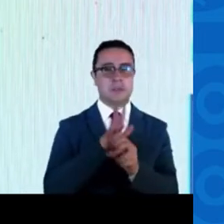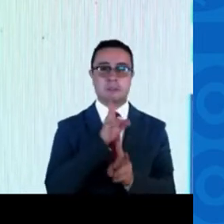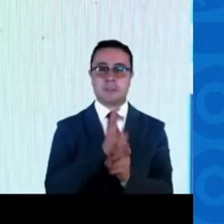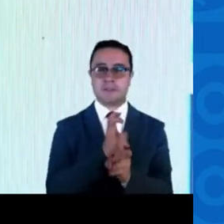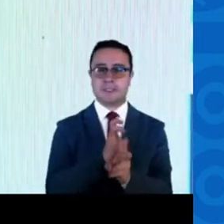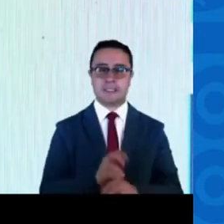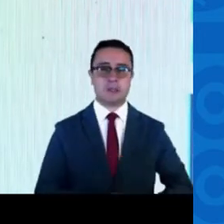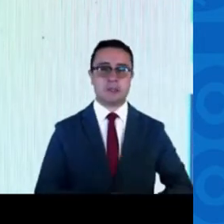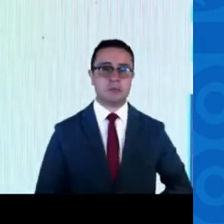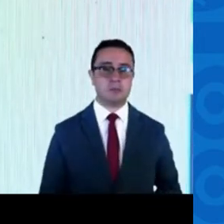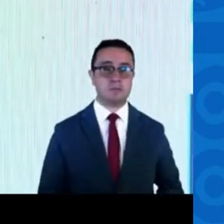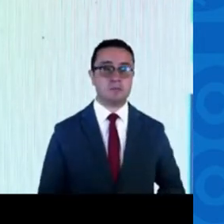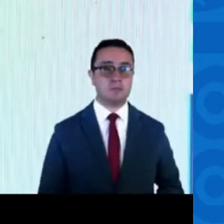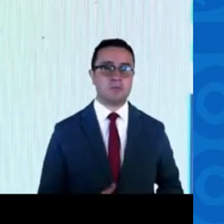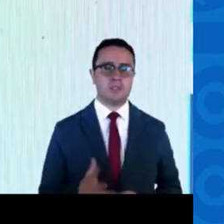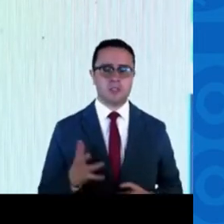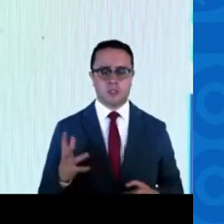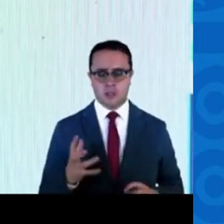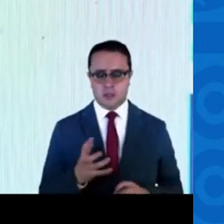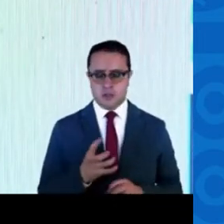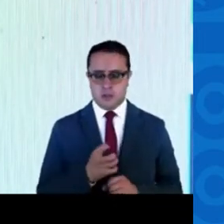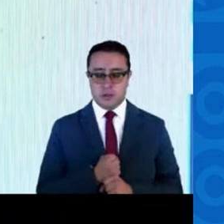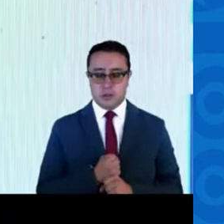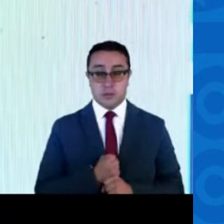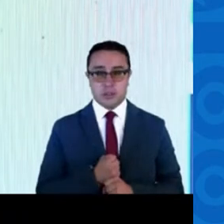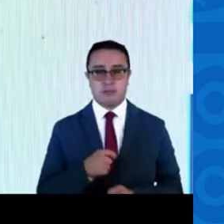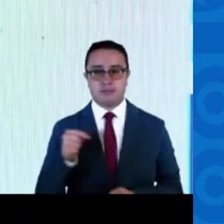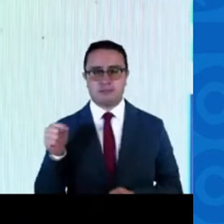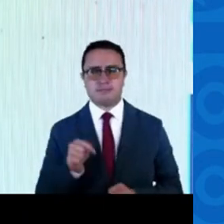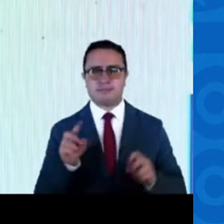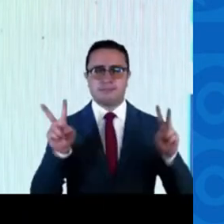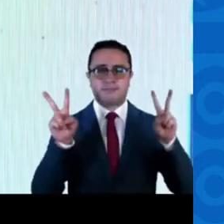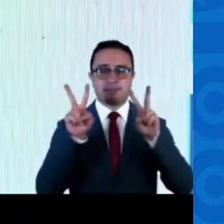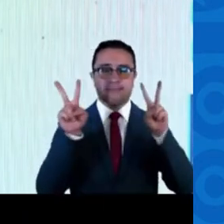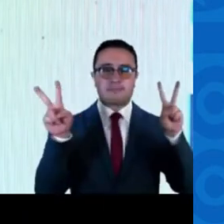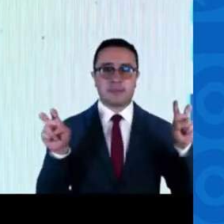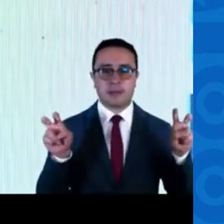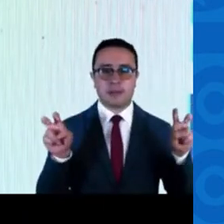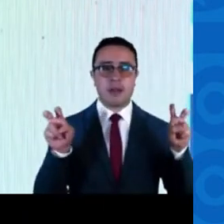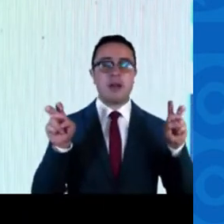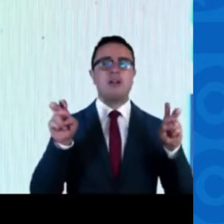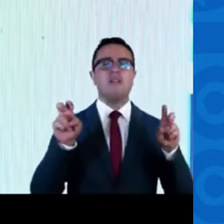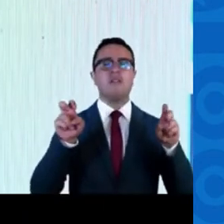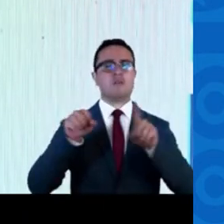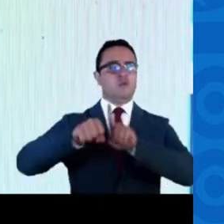new issues. The issue of hunger is fundamentally